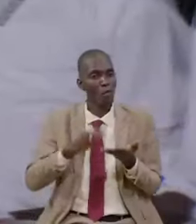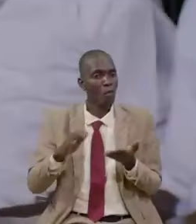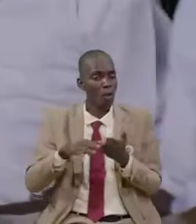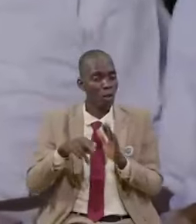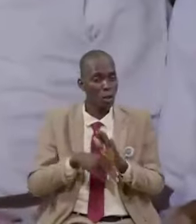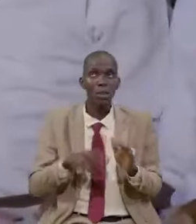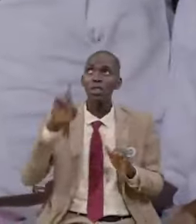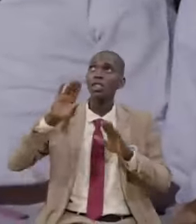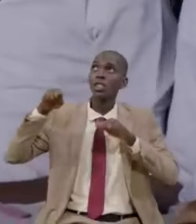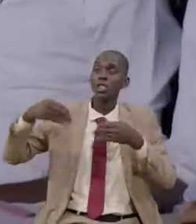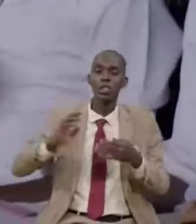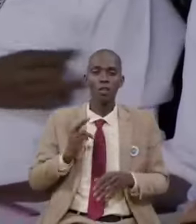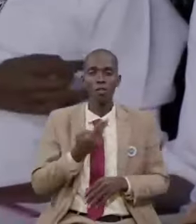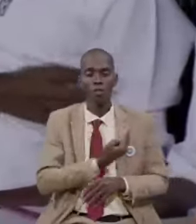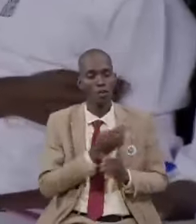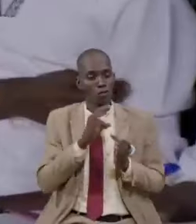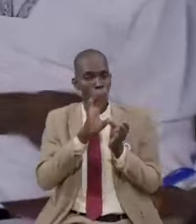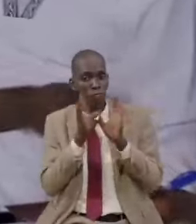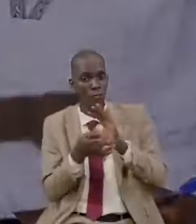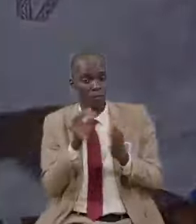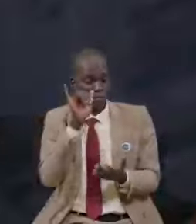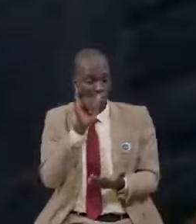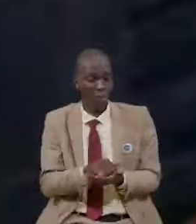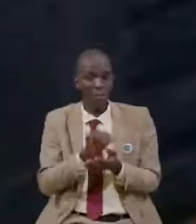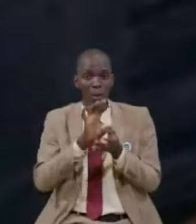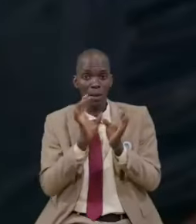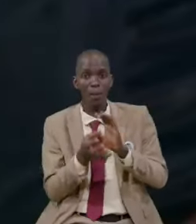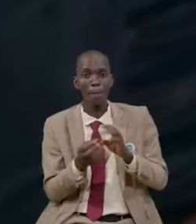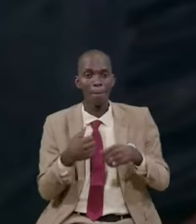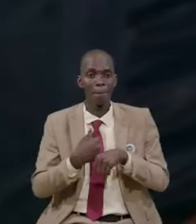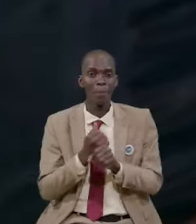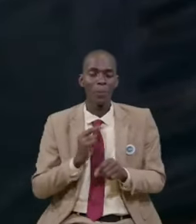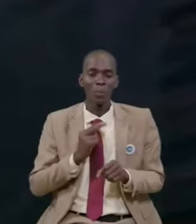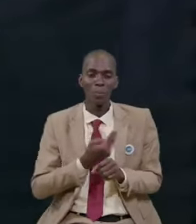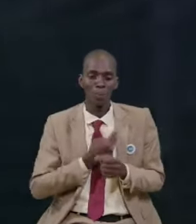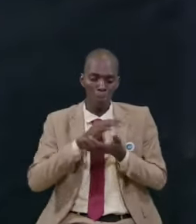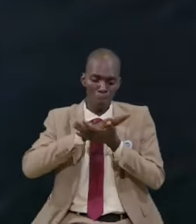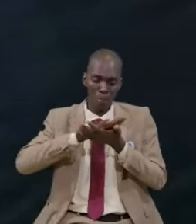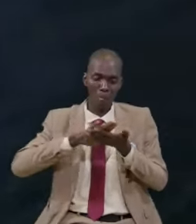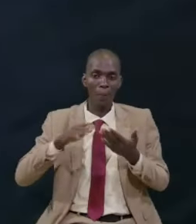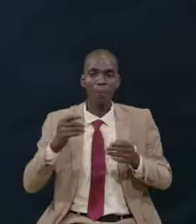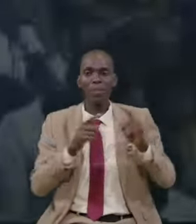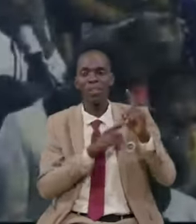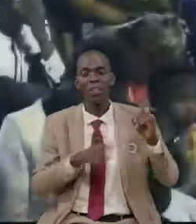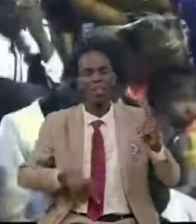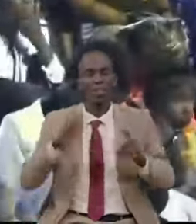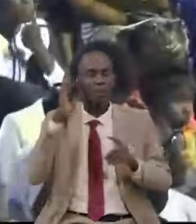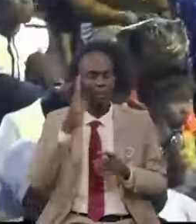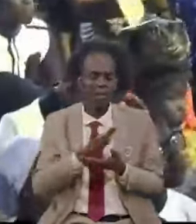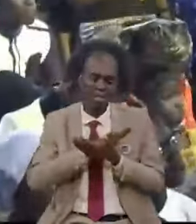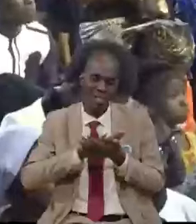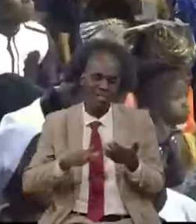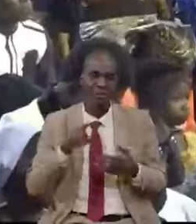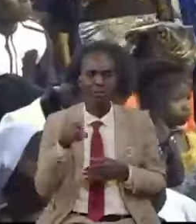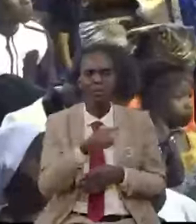and that conversion makes us clean. The Lord will clean you up. And then he